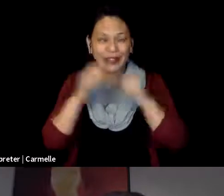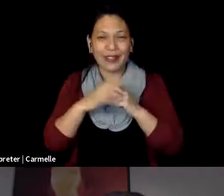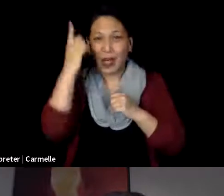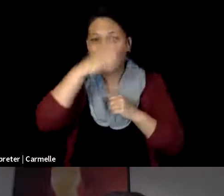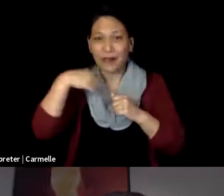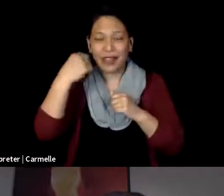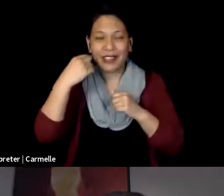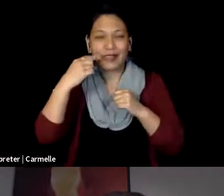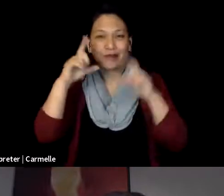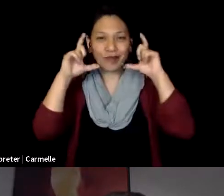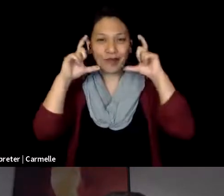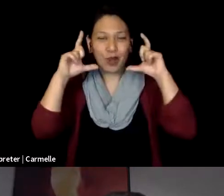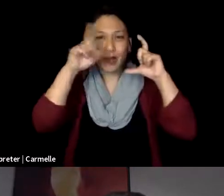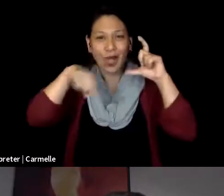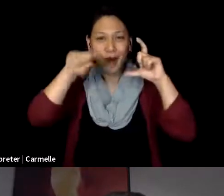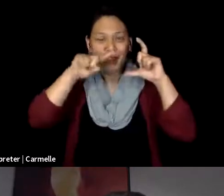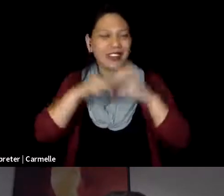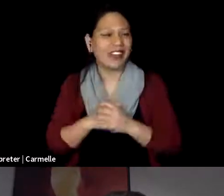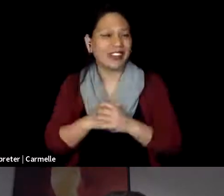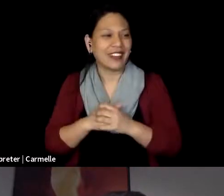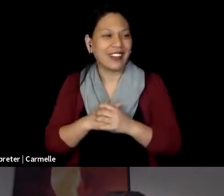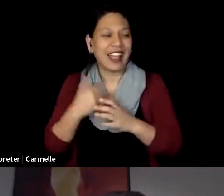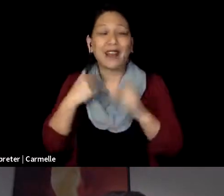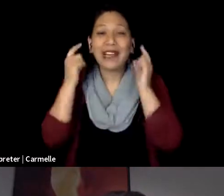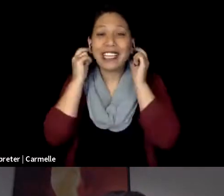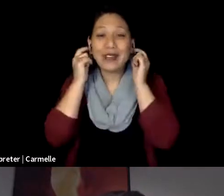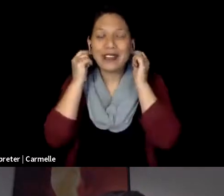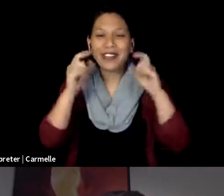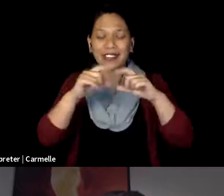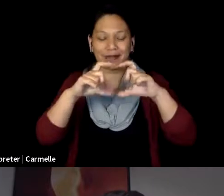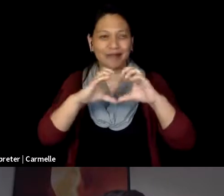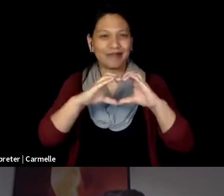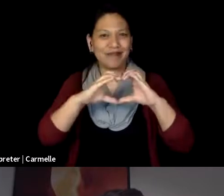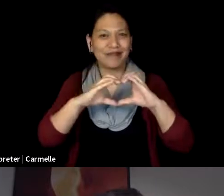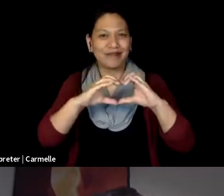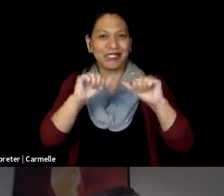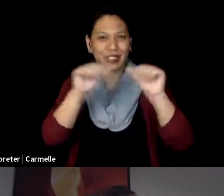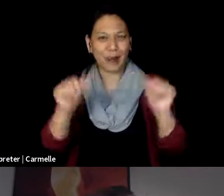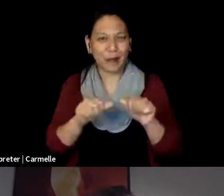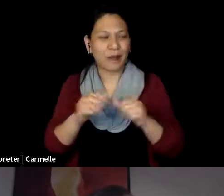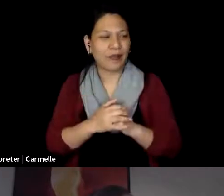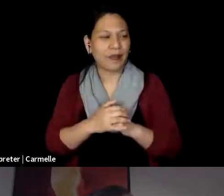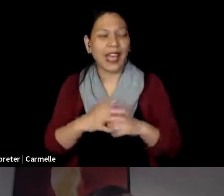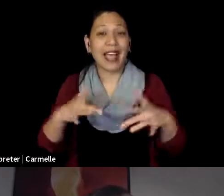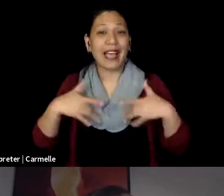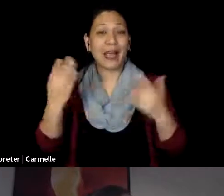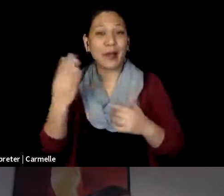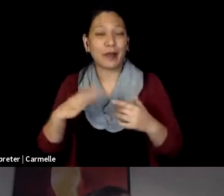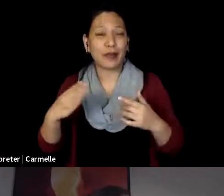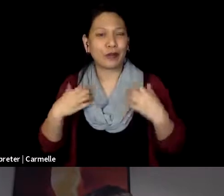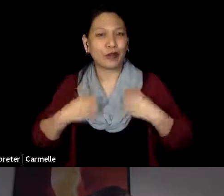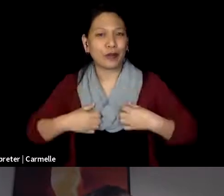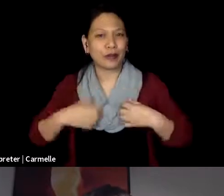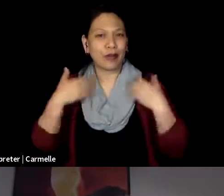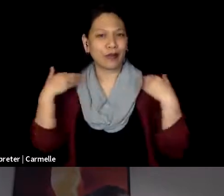face and I'm wearing heart earrings and a light blue sweatshirt that's off the